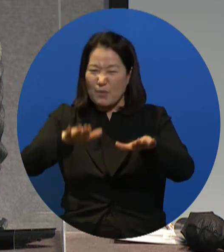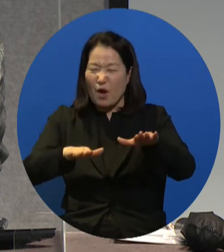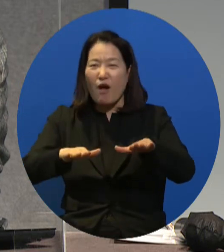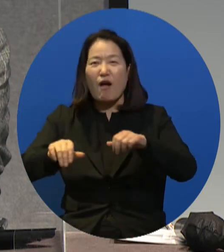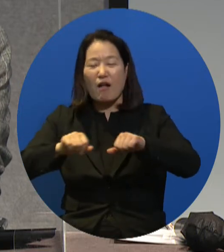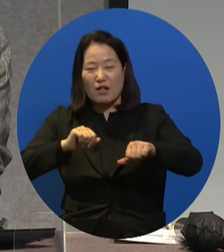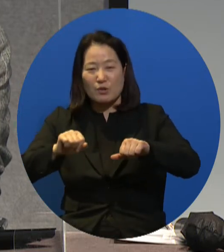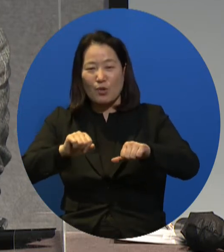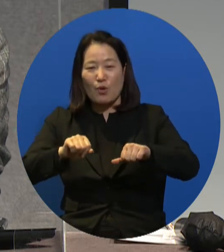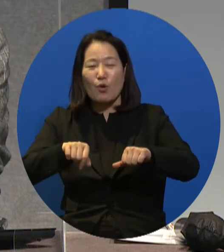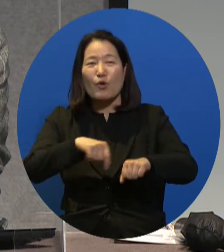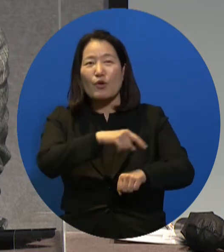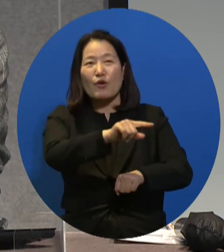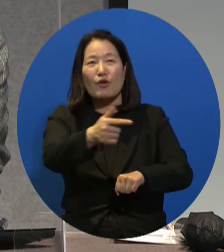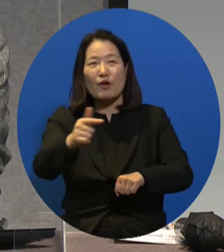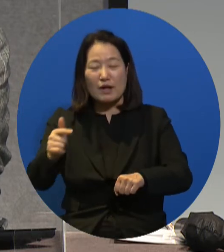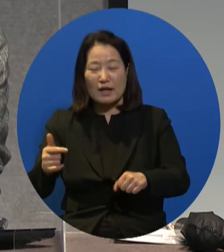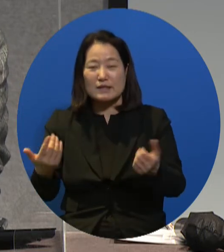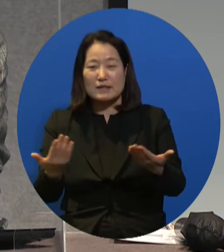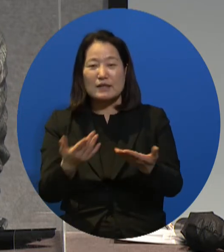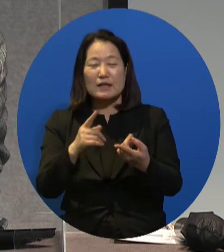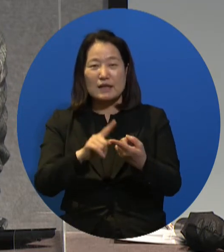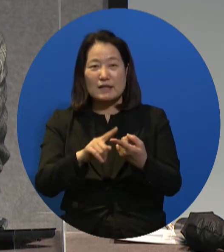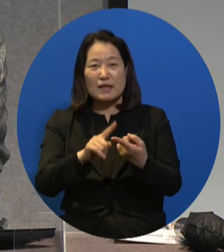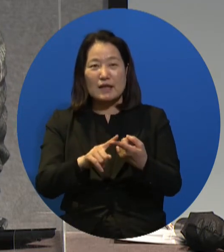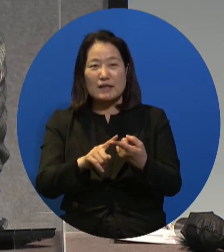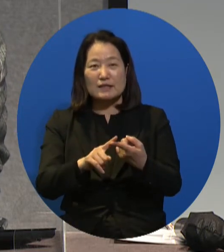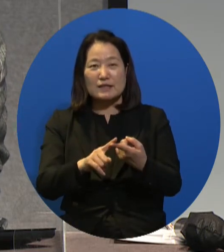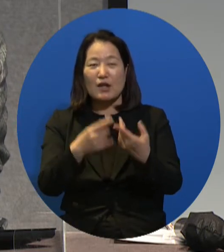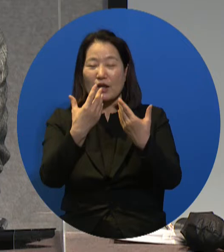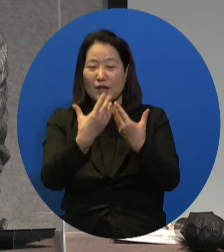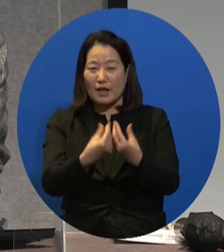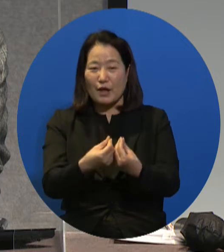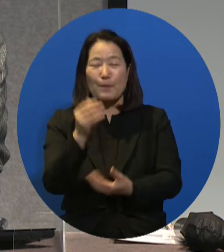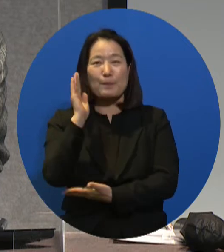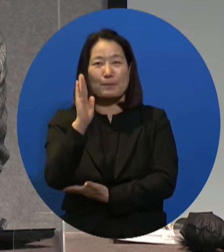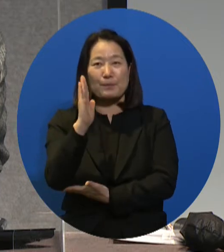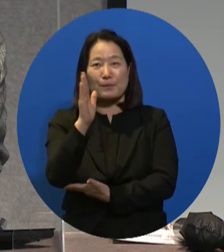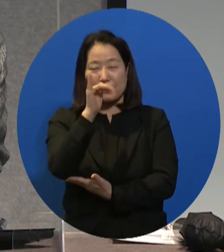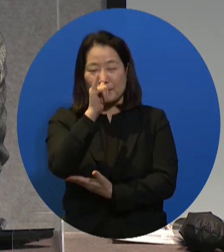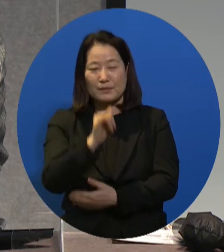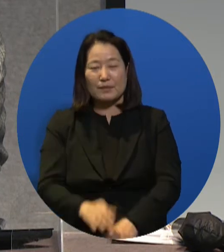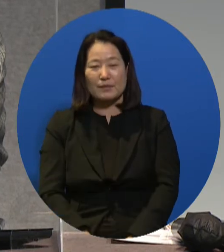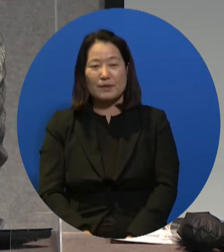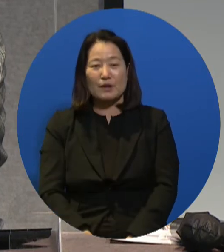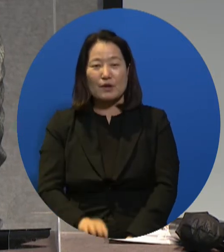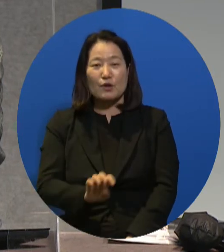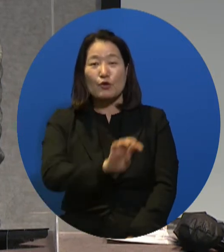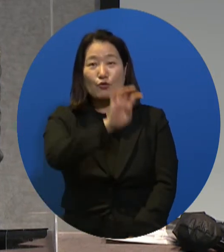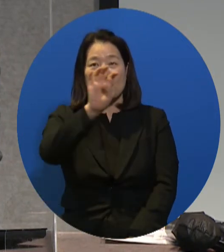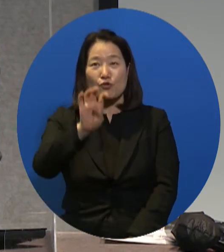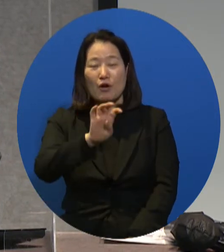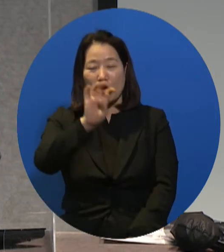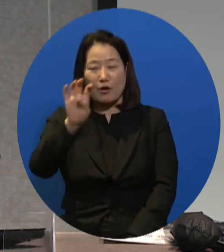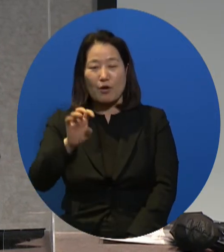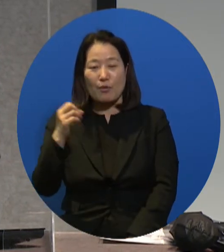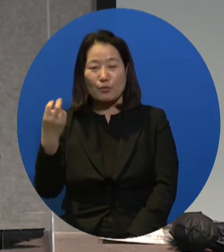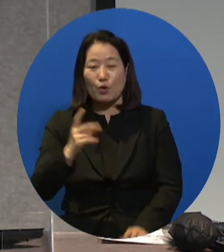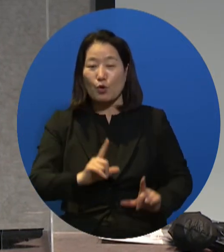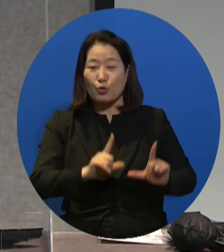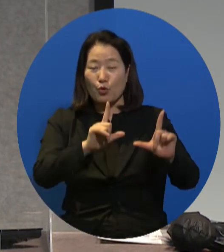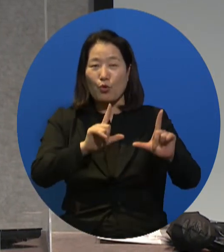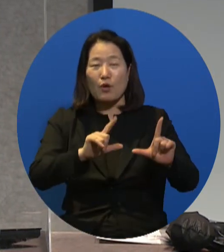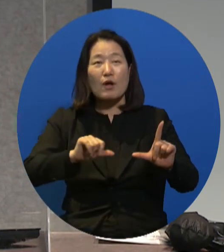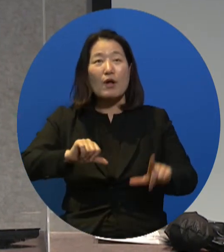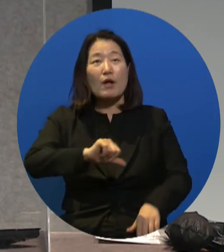providing us with the case examples on the systemic instances of abuse and violations. And I think